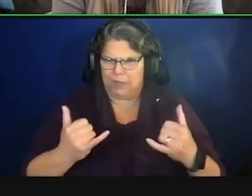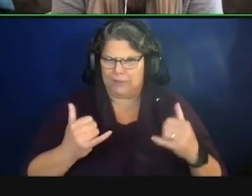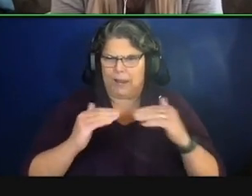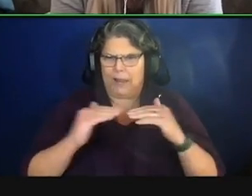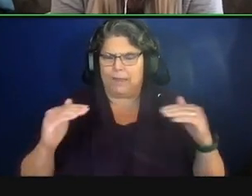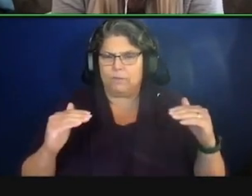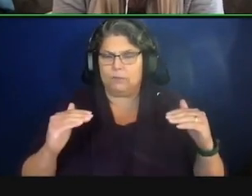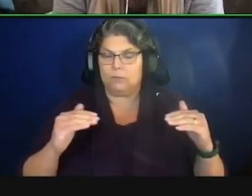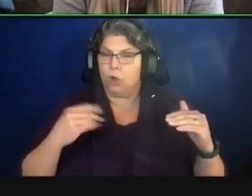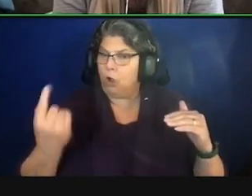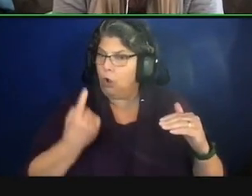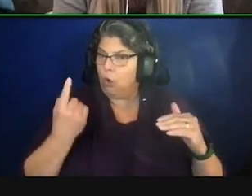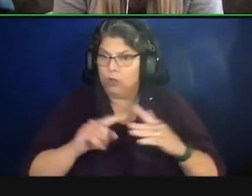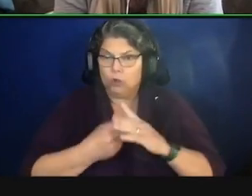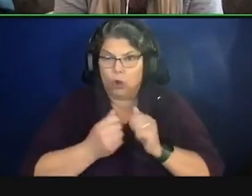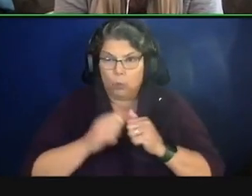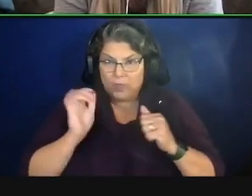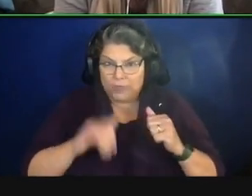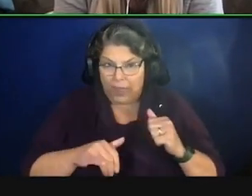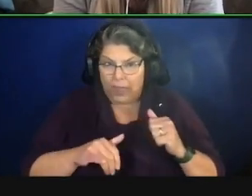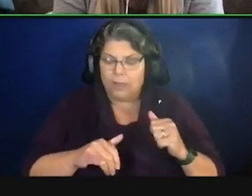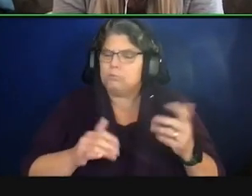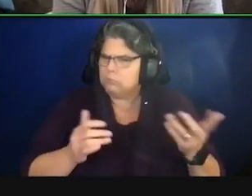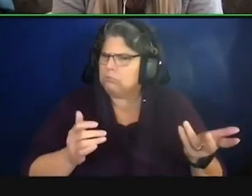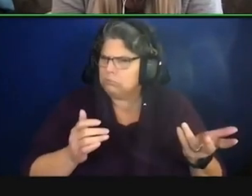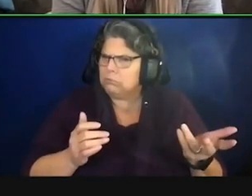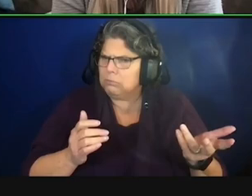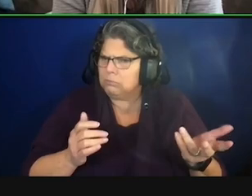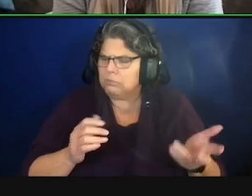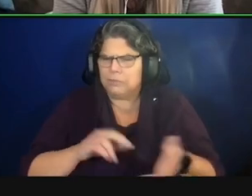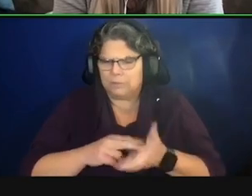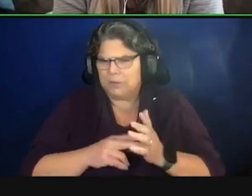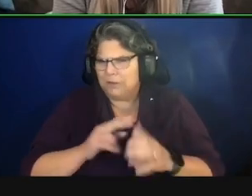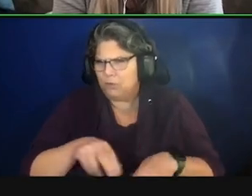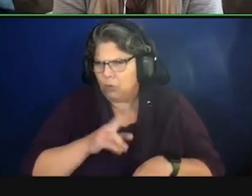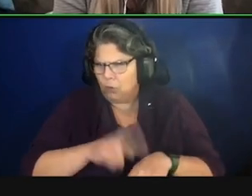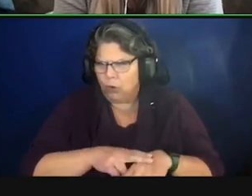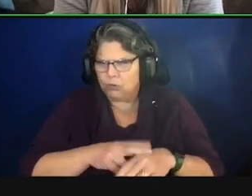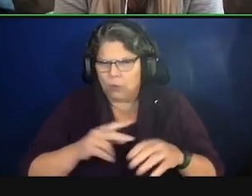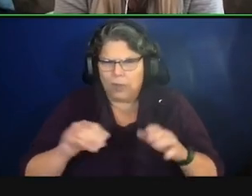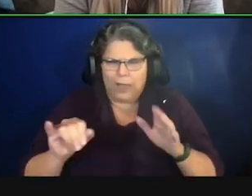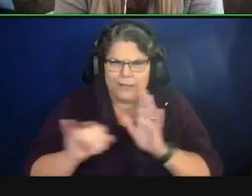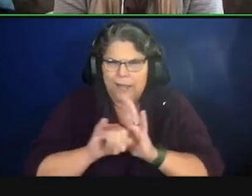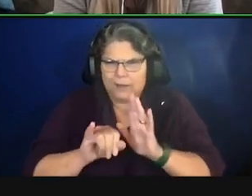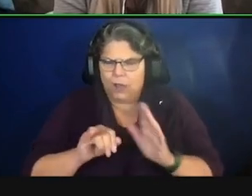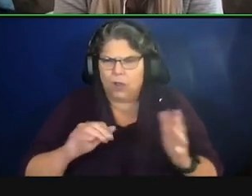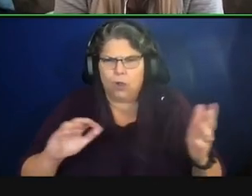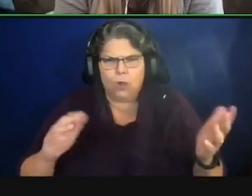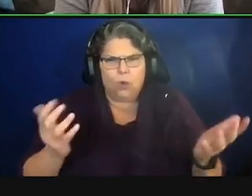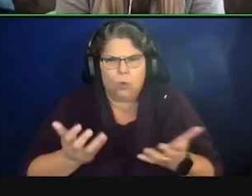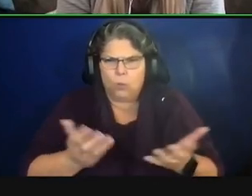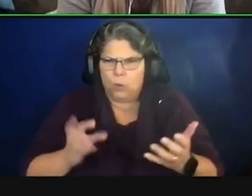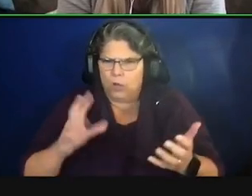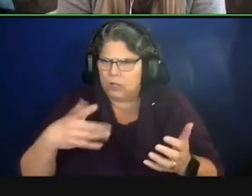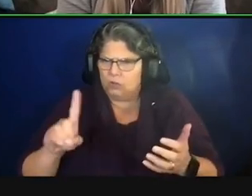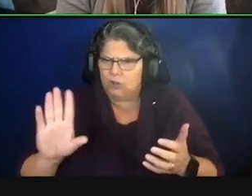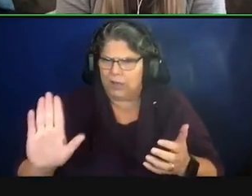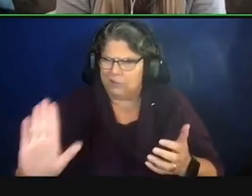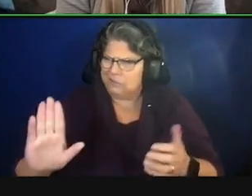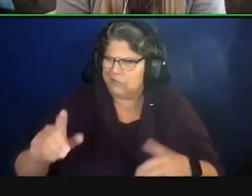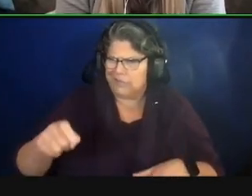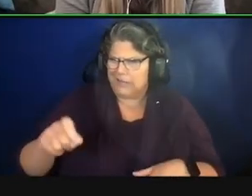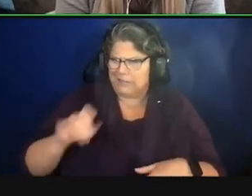start there, we're always going to naturally be identifying what the child's areas of needs